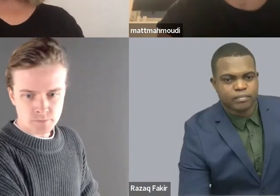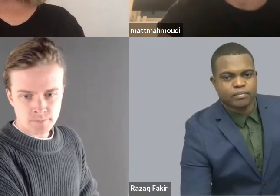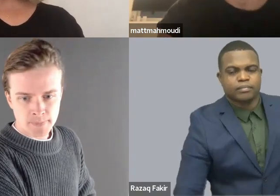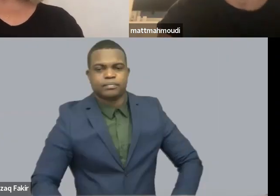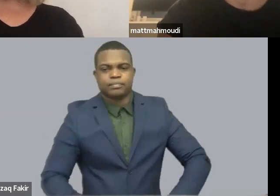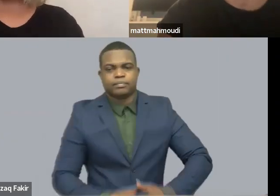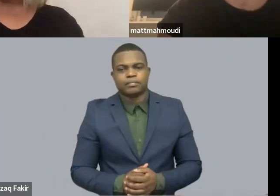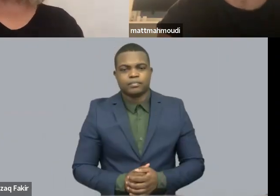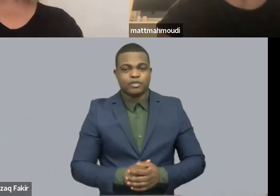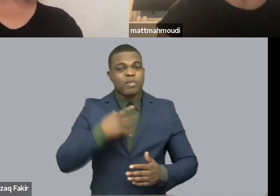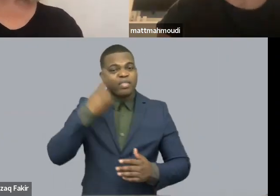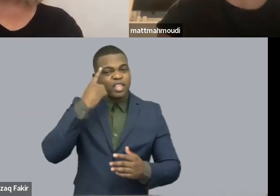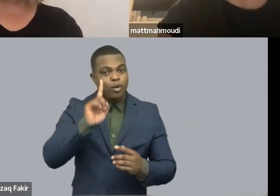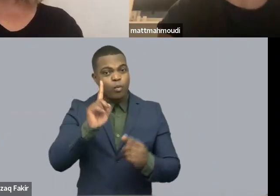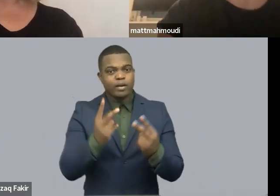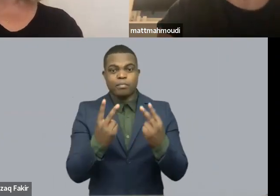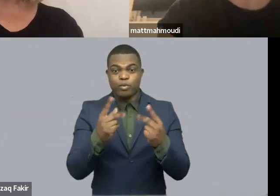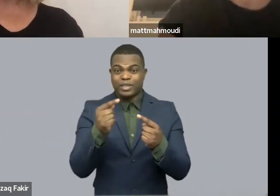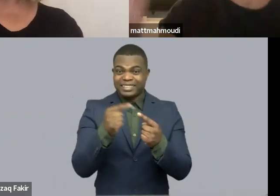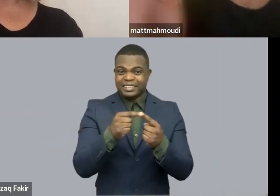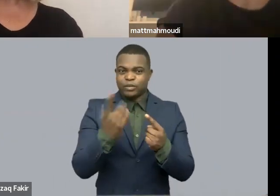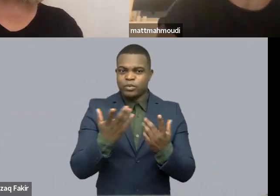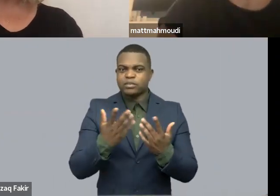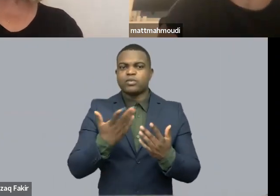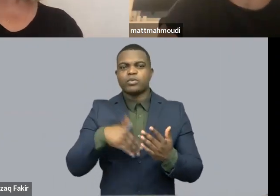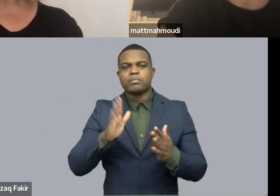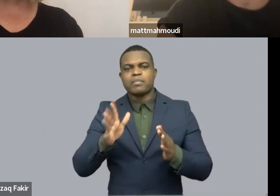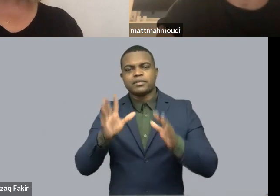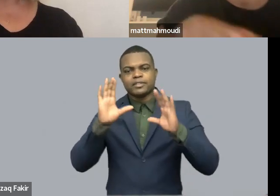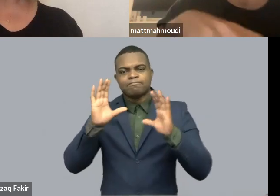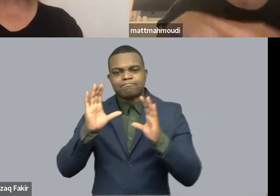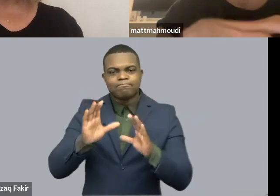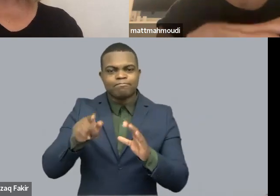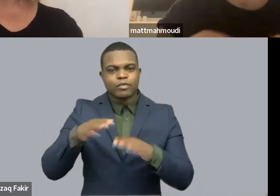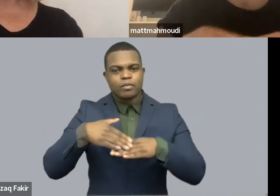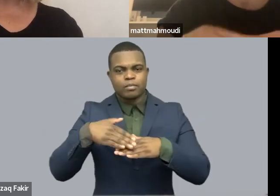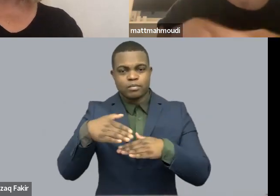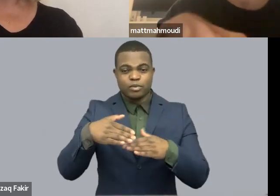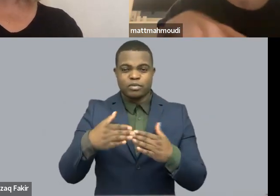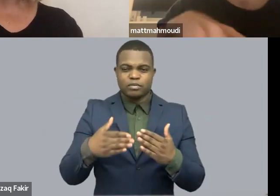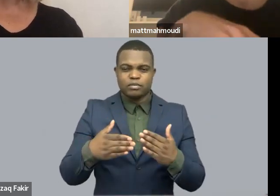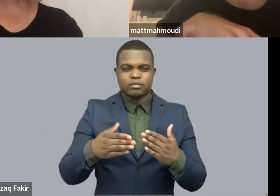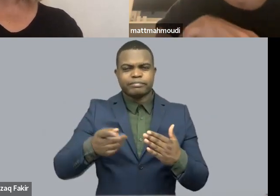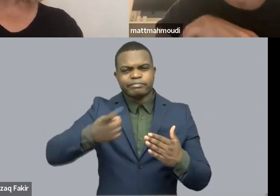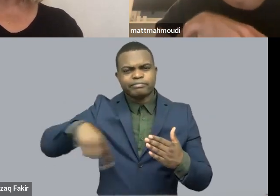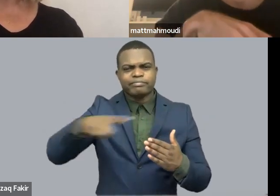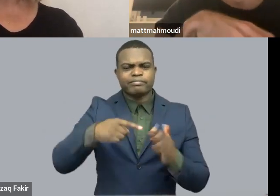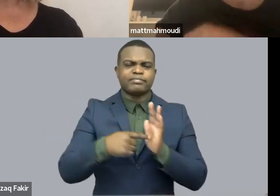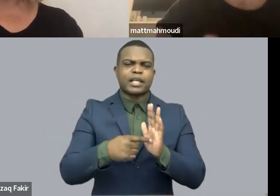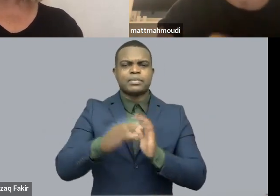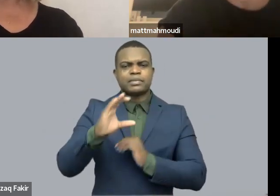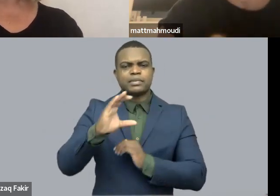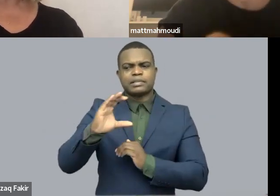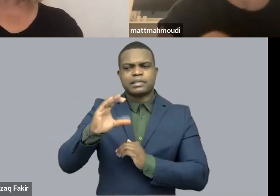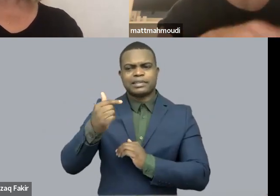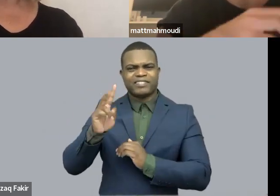facial recognition. And I will say that the thing about CCTV is that oftentimes, especially with products that have been deployed in the last